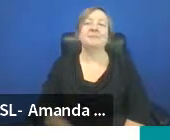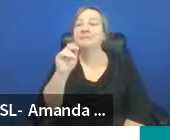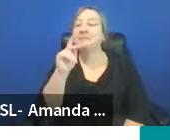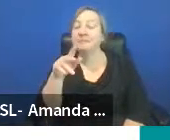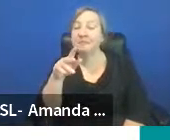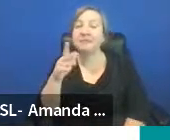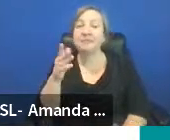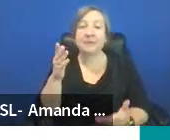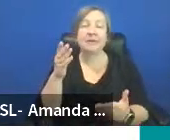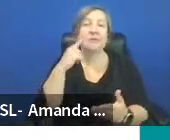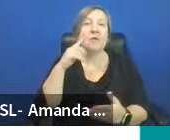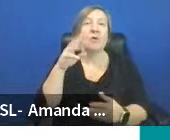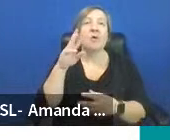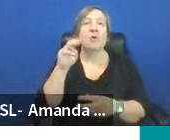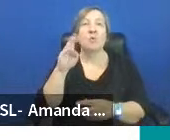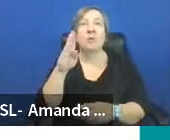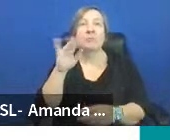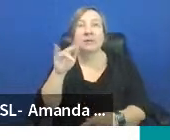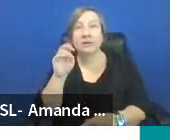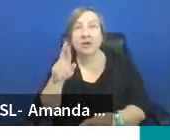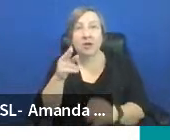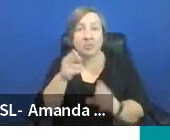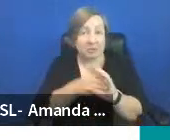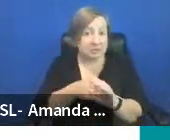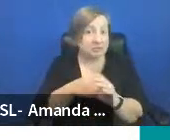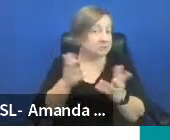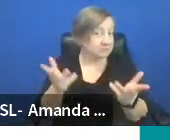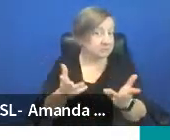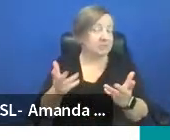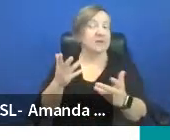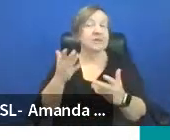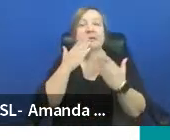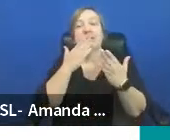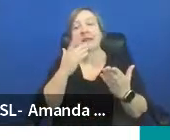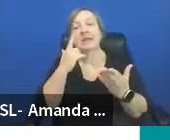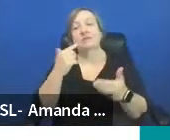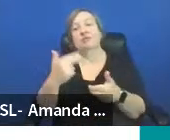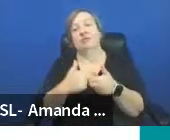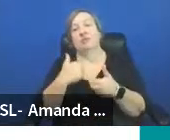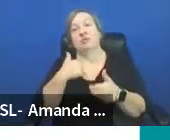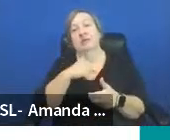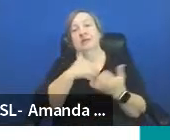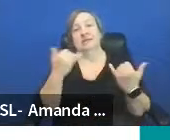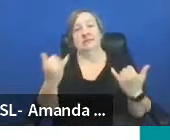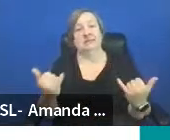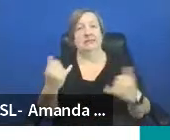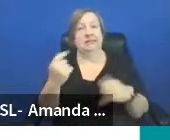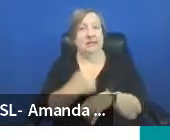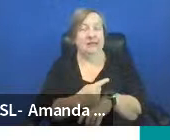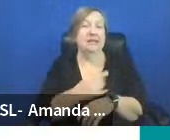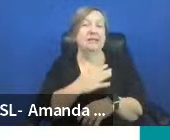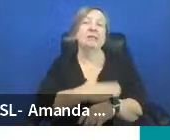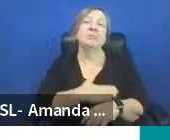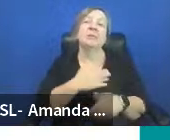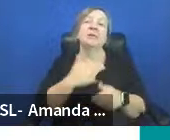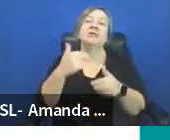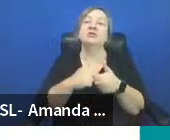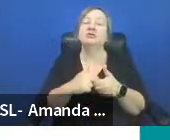for webinar participation tips. We again thank you for joining us today. Please join